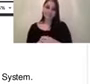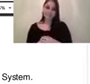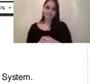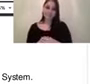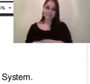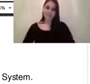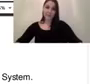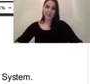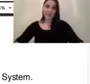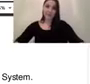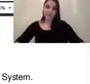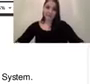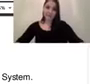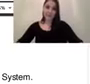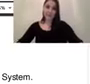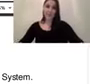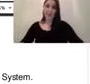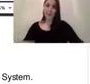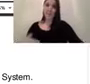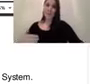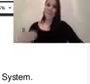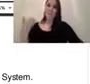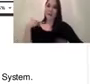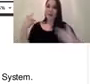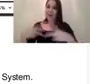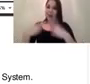Backlights are typically used for